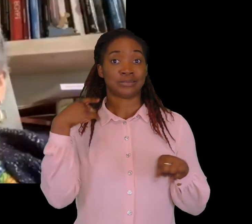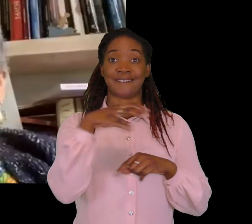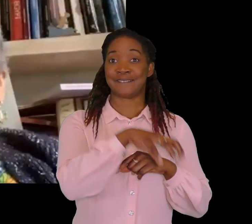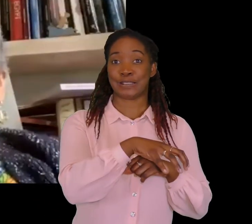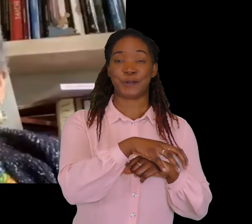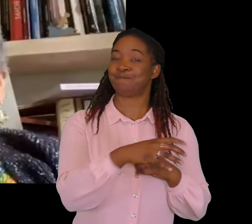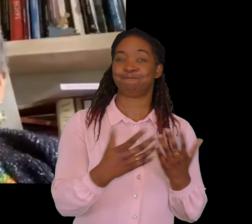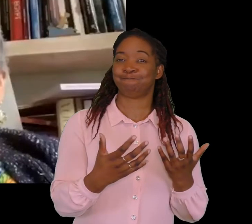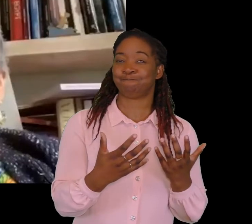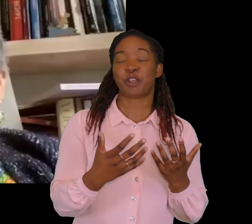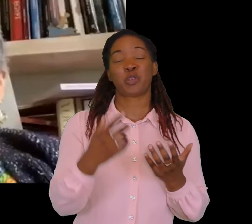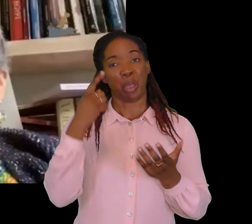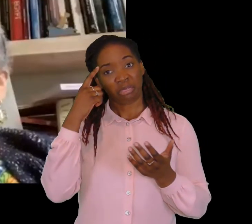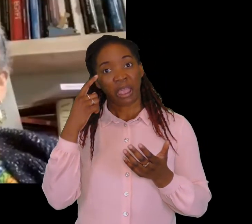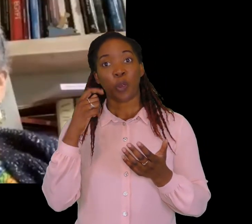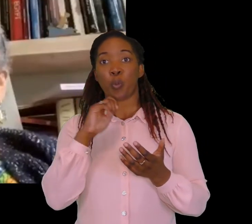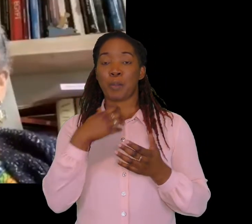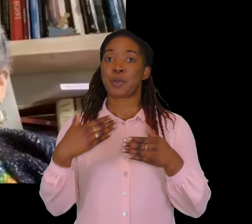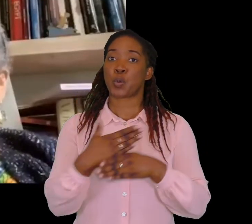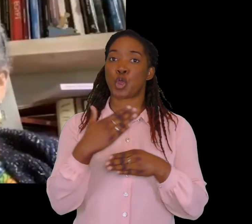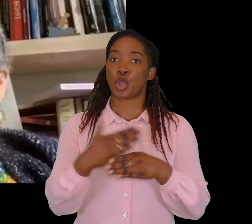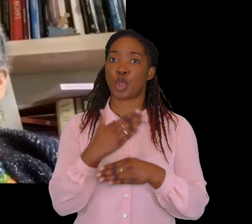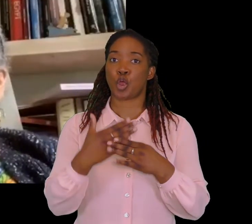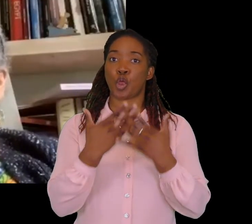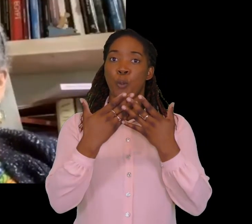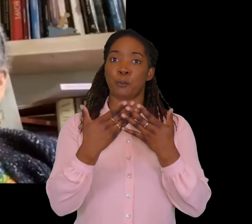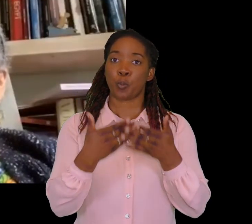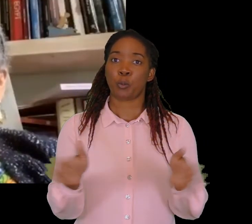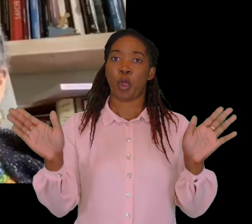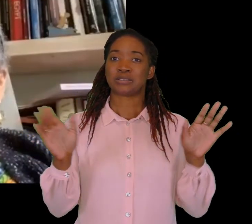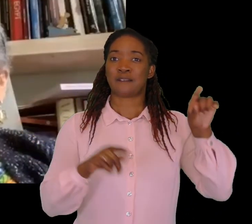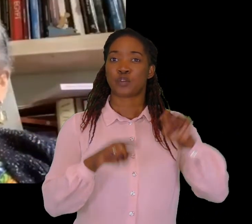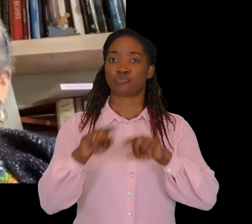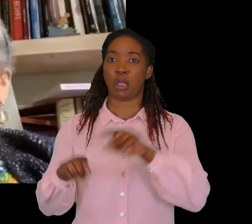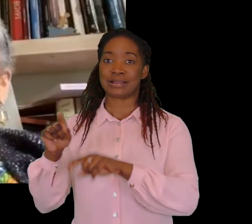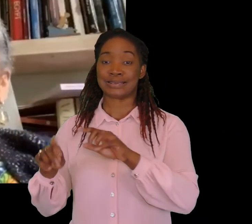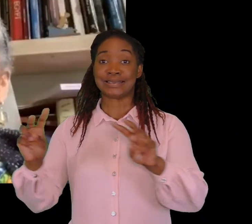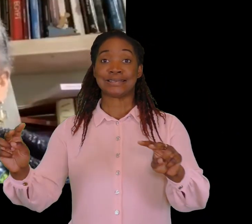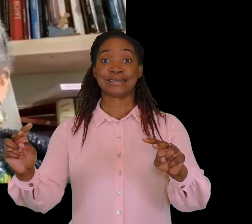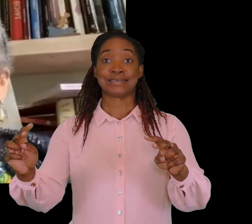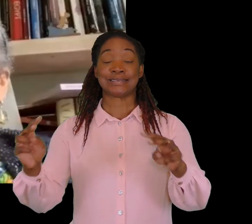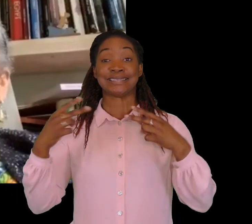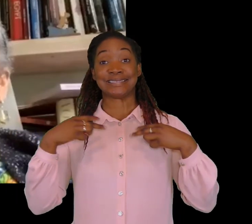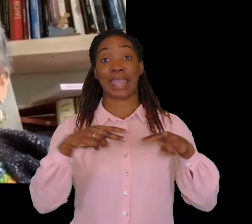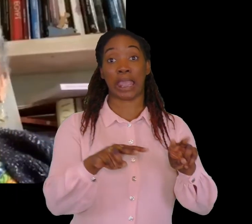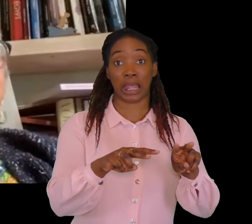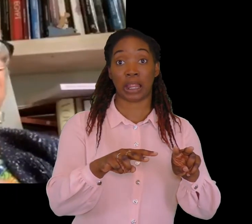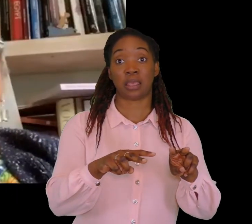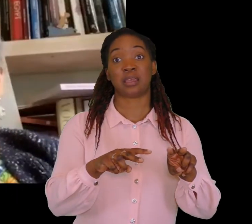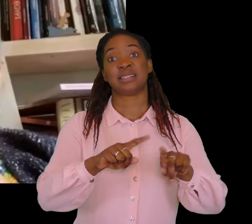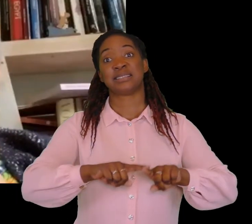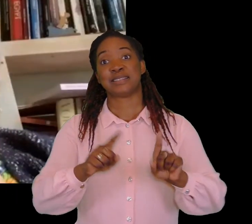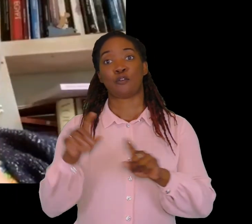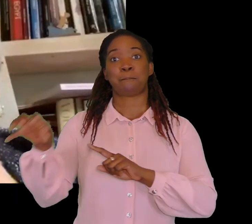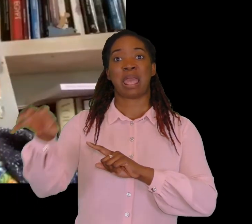So it's more than likely a wider variety of work got seen in places